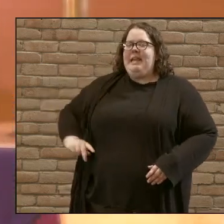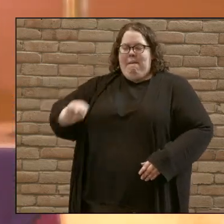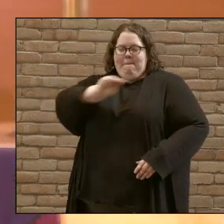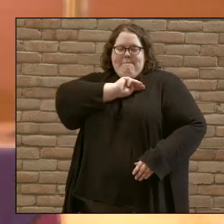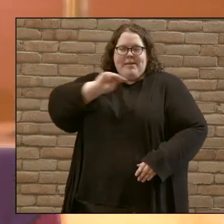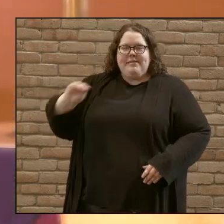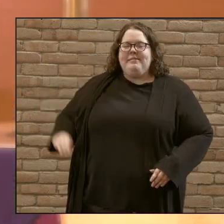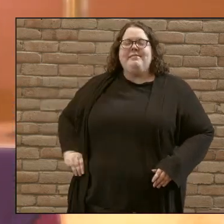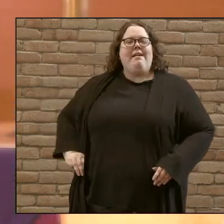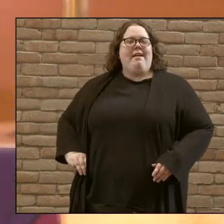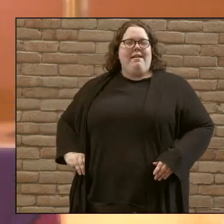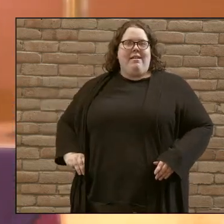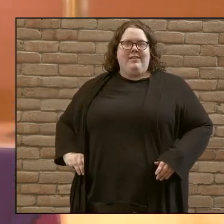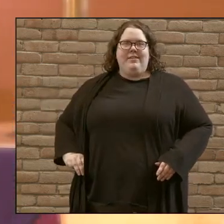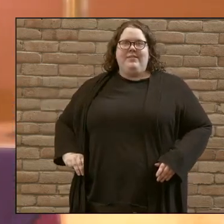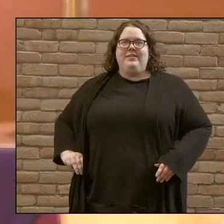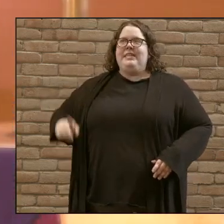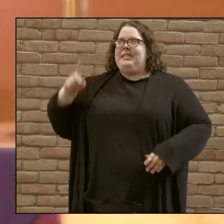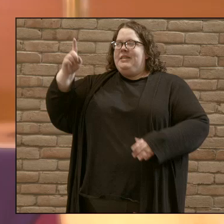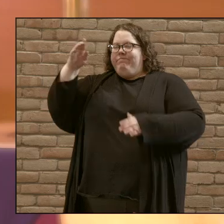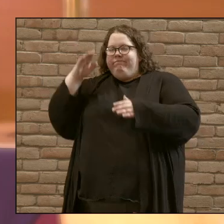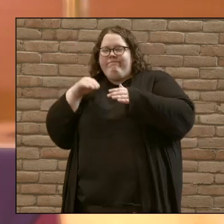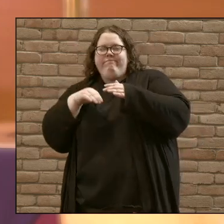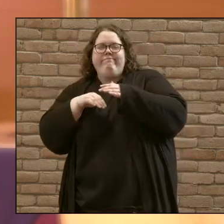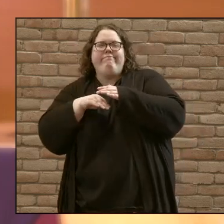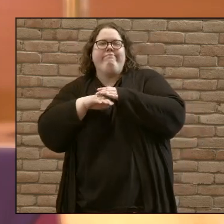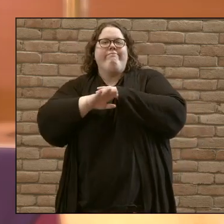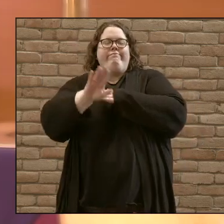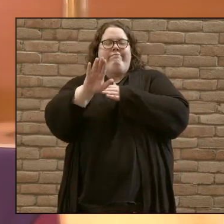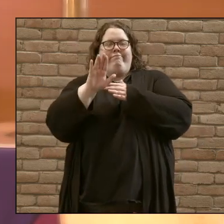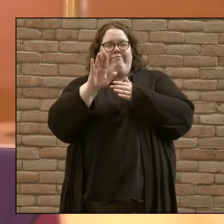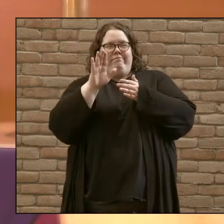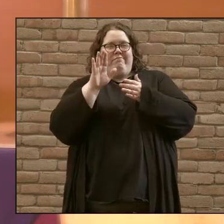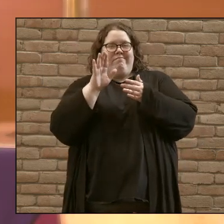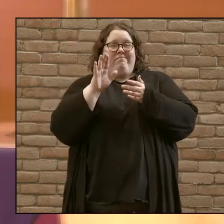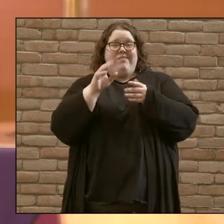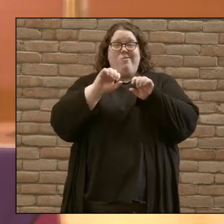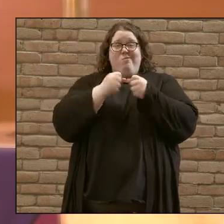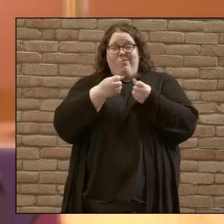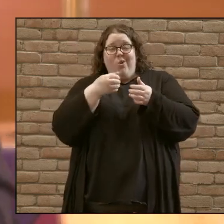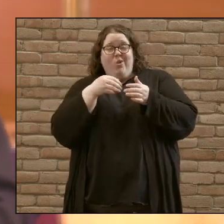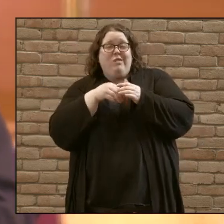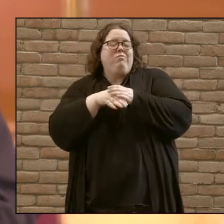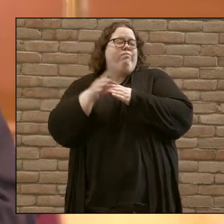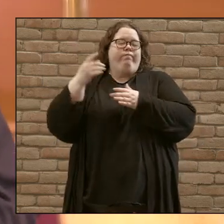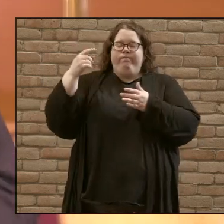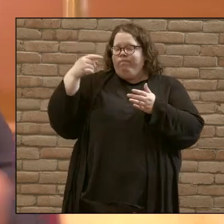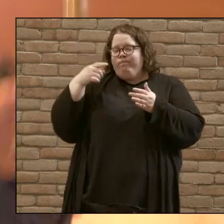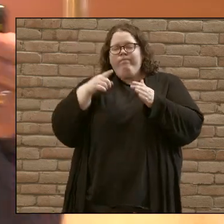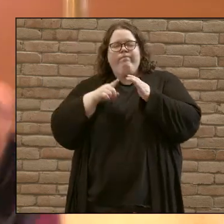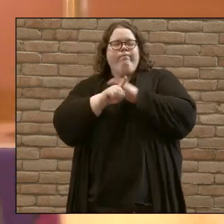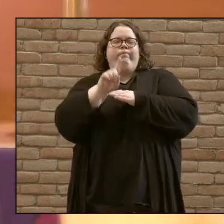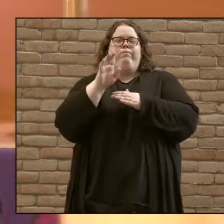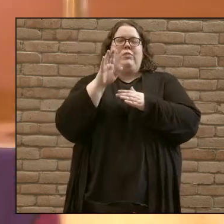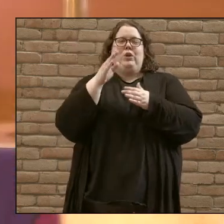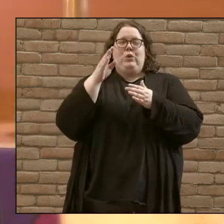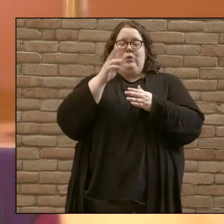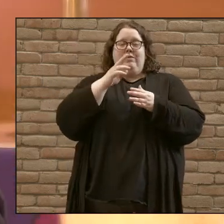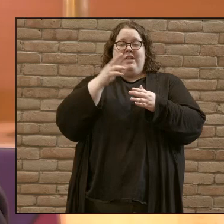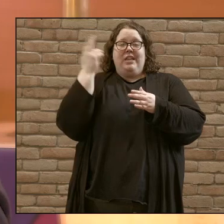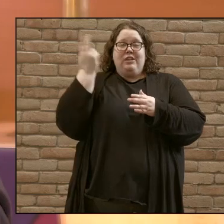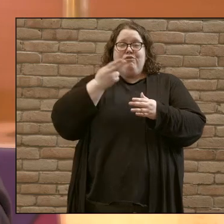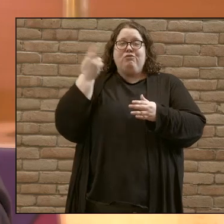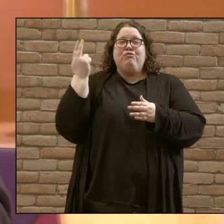into, as the Prince of Peace, come into, broke into human history to reconcile